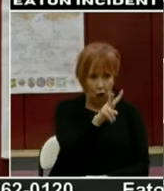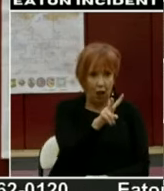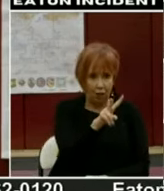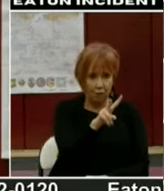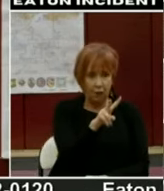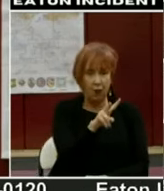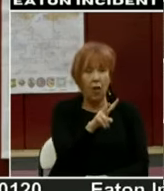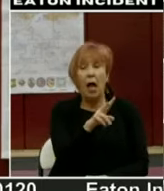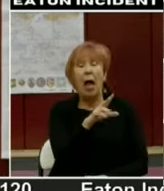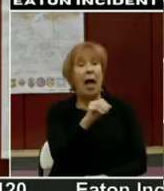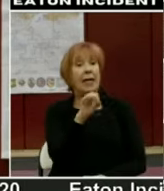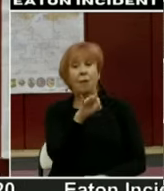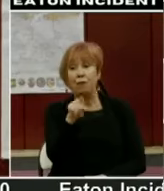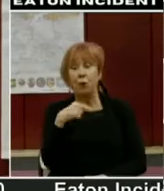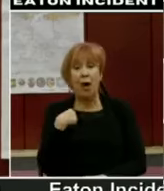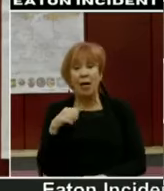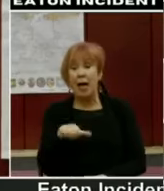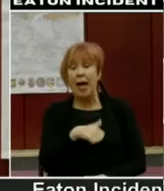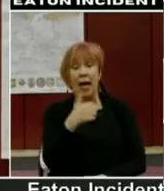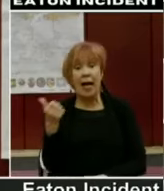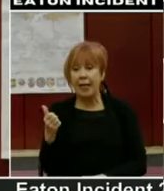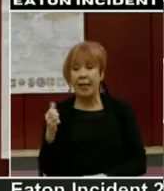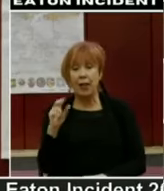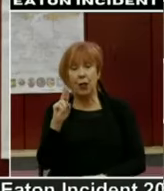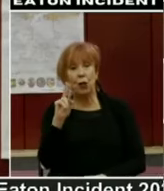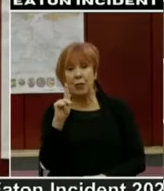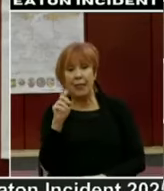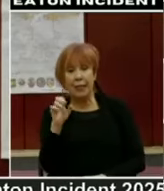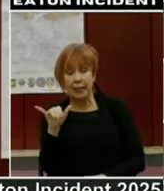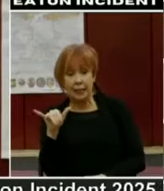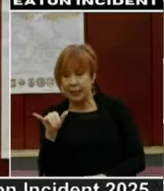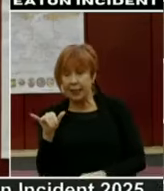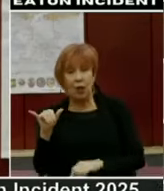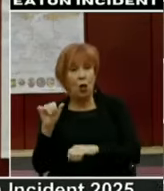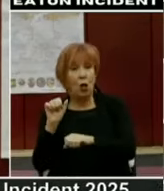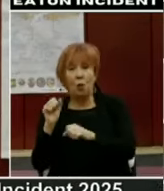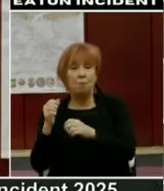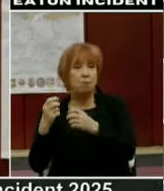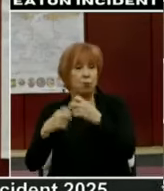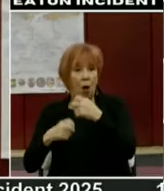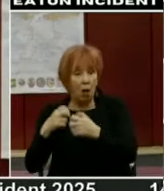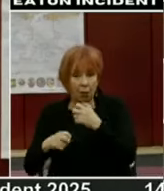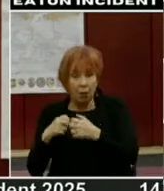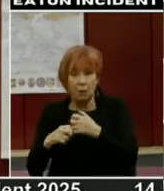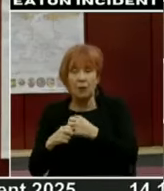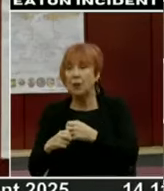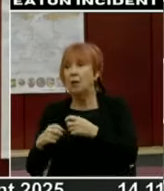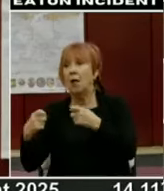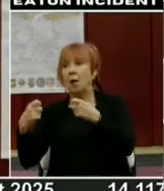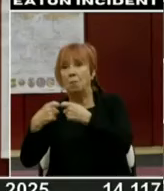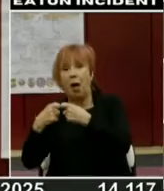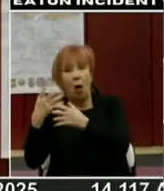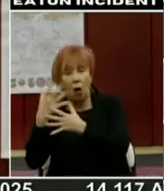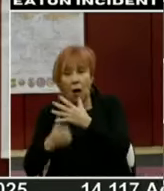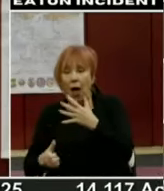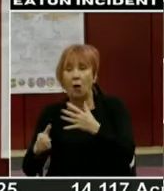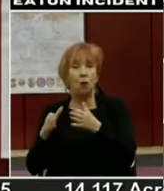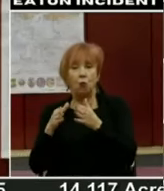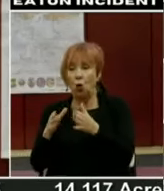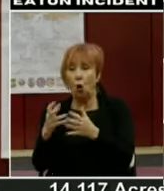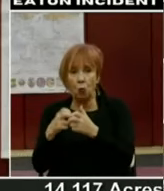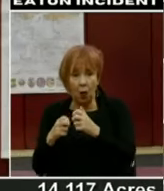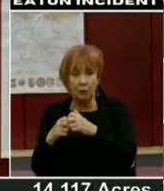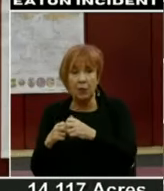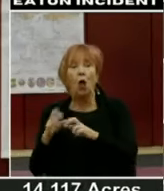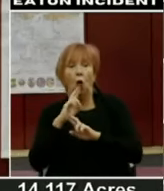please report any public works or utility issues as well. That would be power, sewer, water, roads, signals, any of those systems. Please report